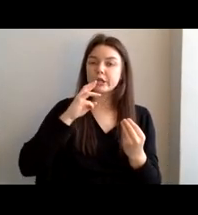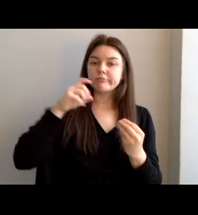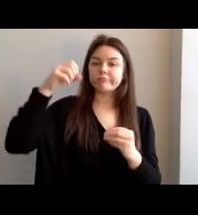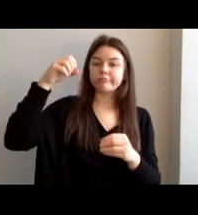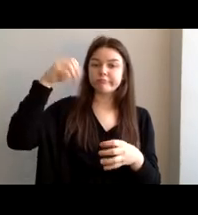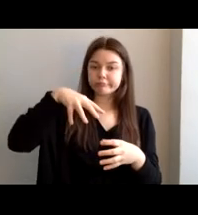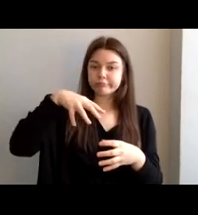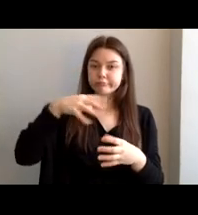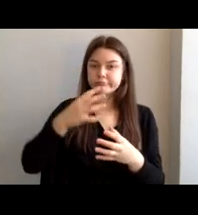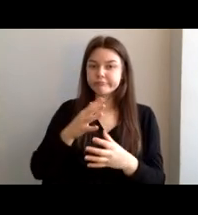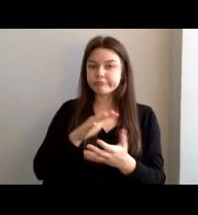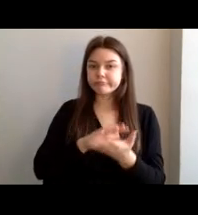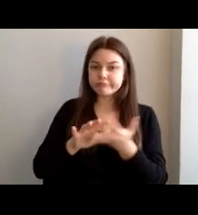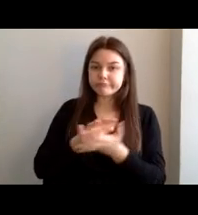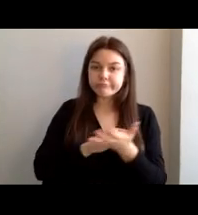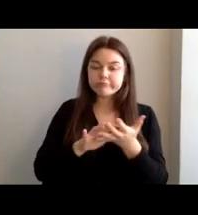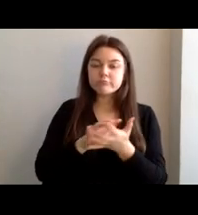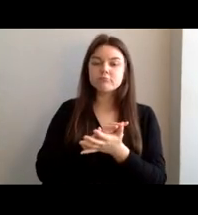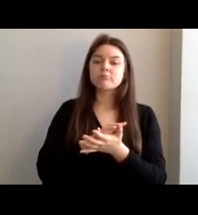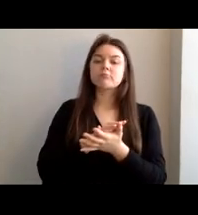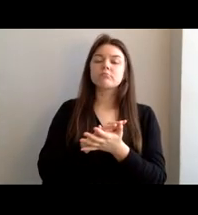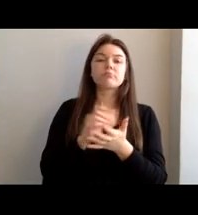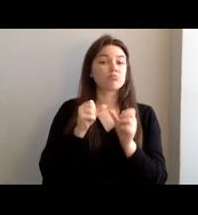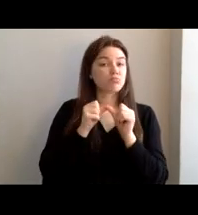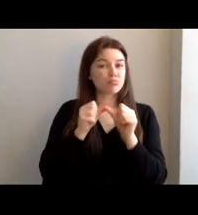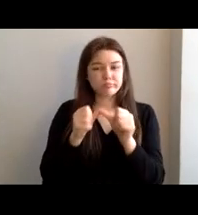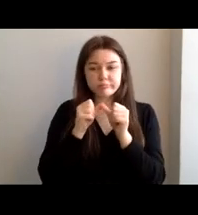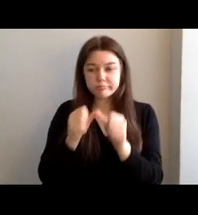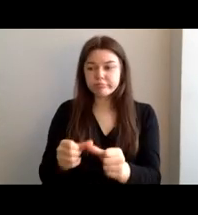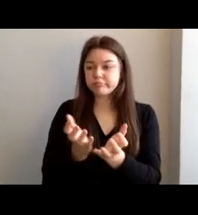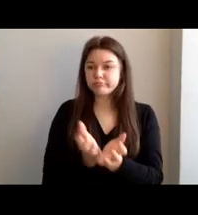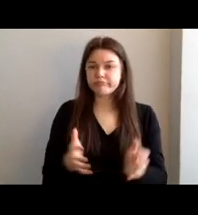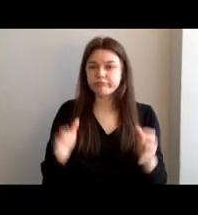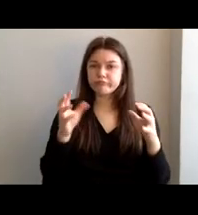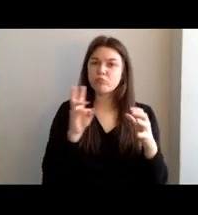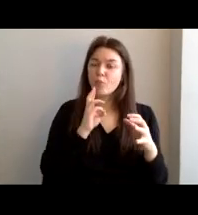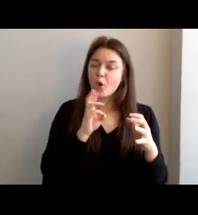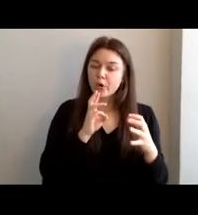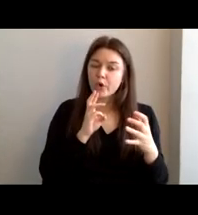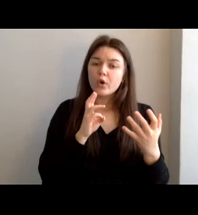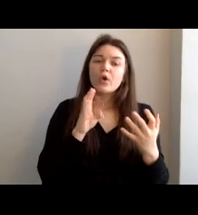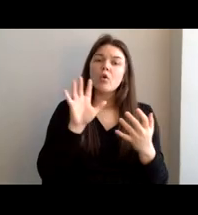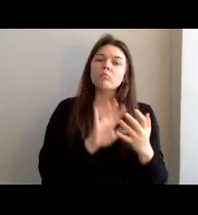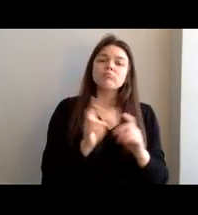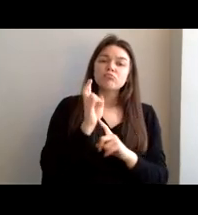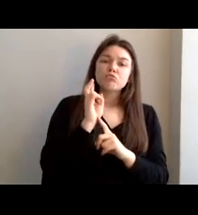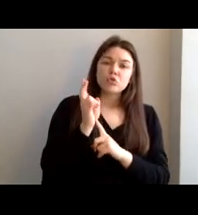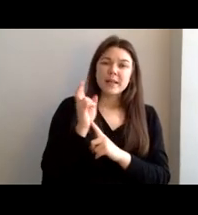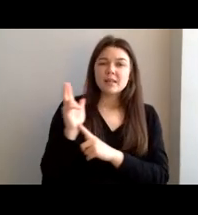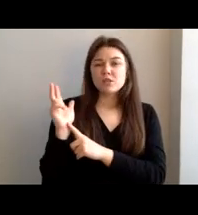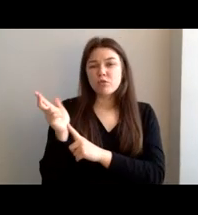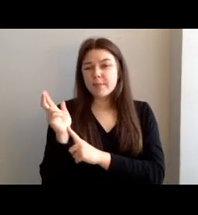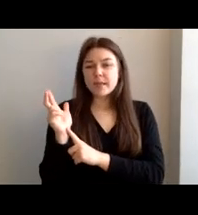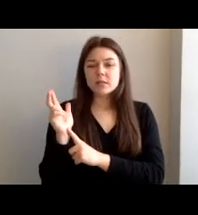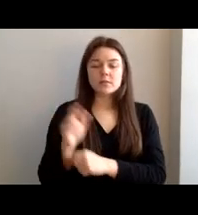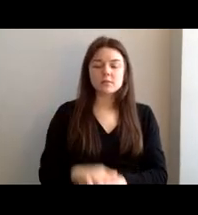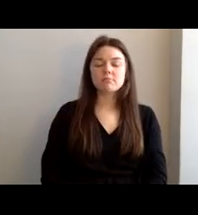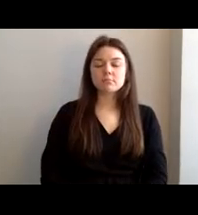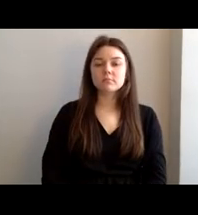this cold water is continuous, and it usually takes about 2 to 3 minutes per